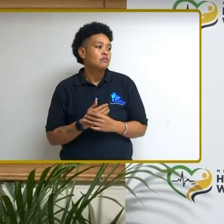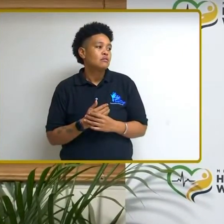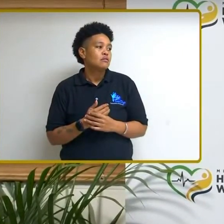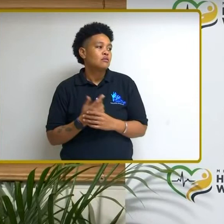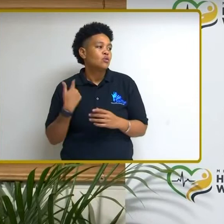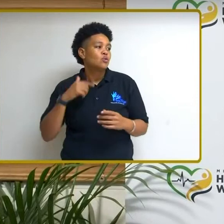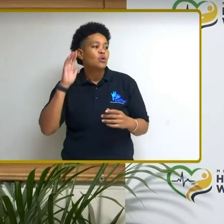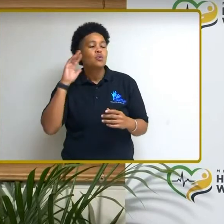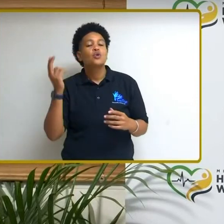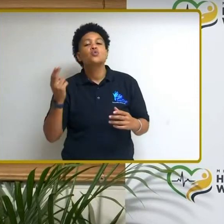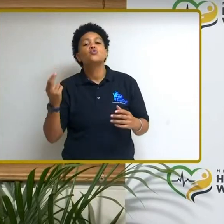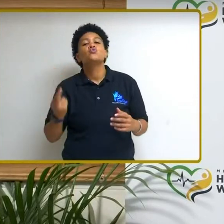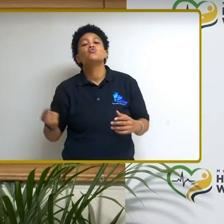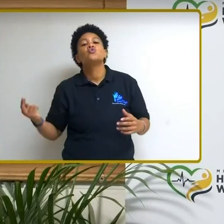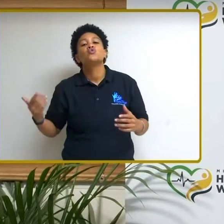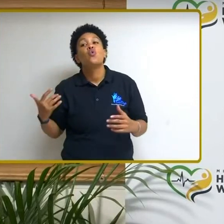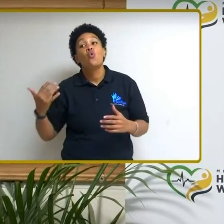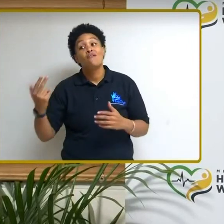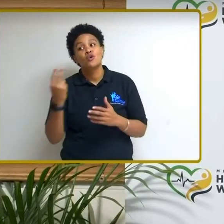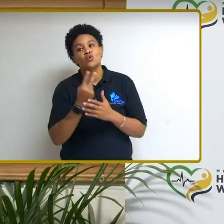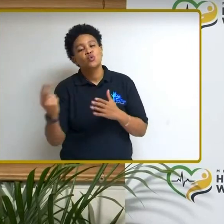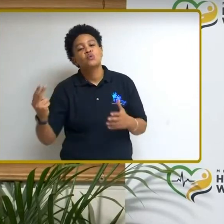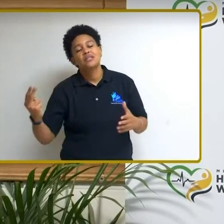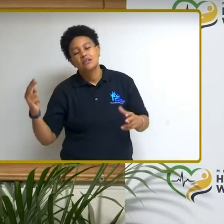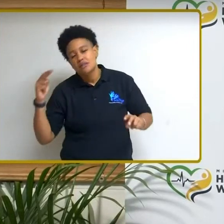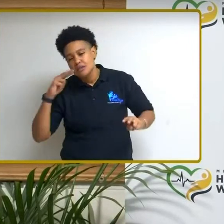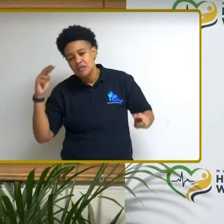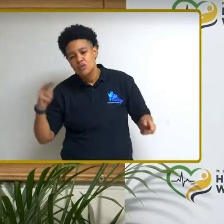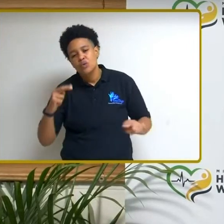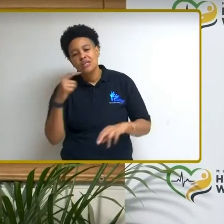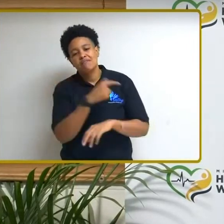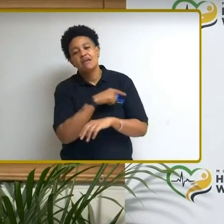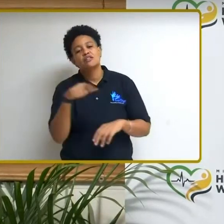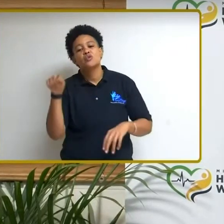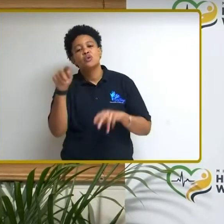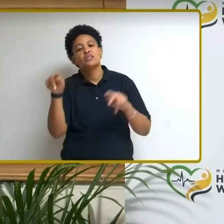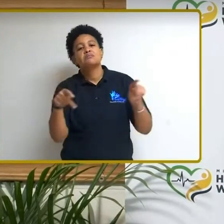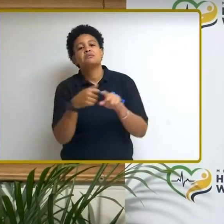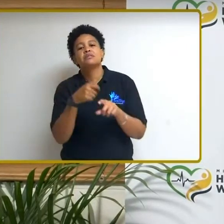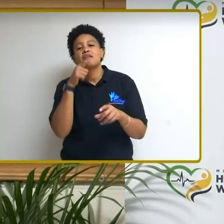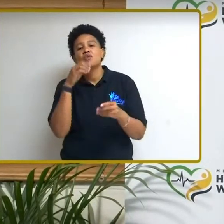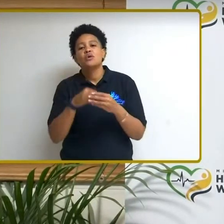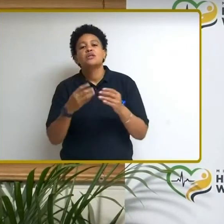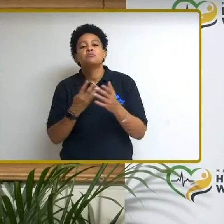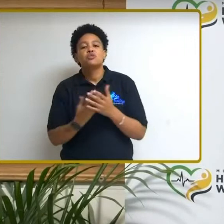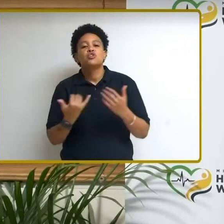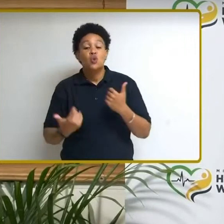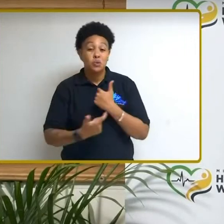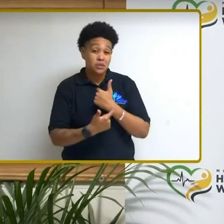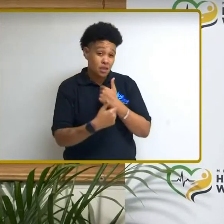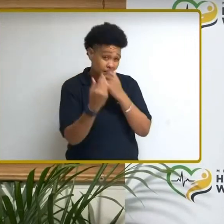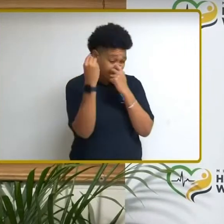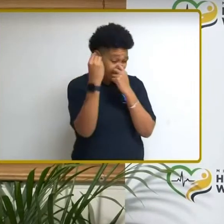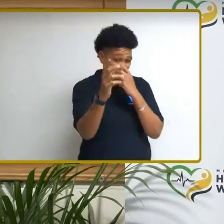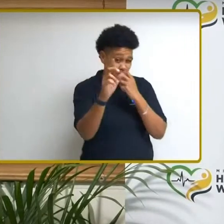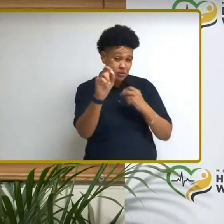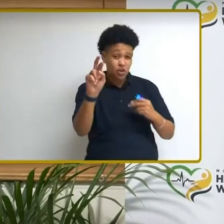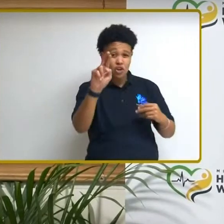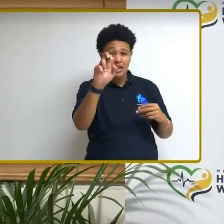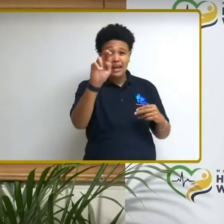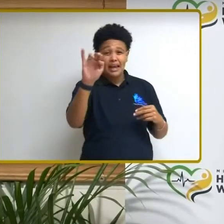utilizing the resources over the next 2 weeks to vaccinate those persons who are incarcerated at this time. Dr.